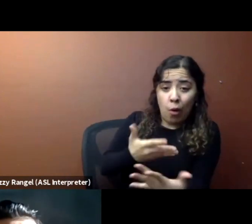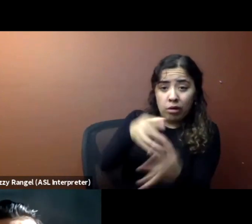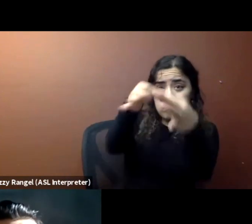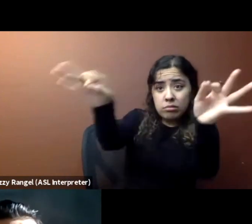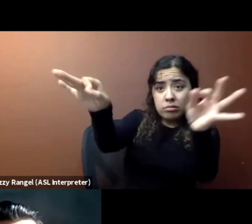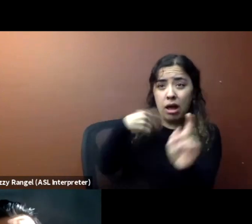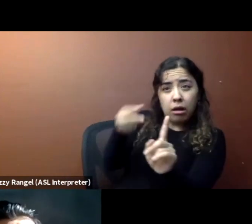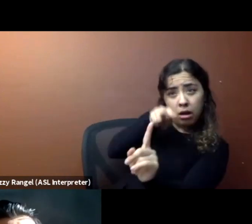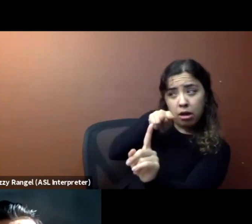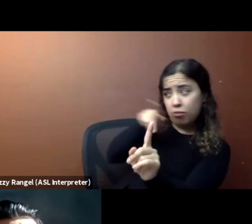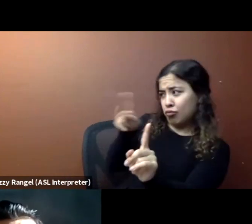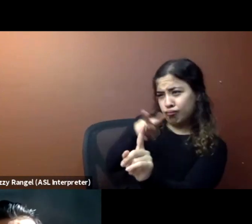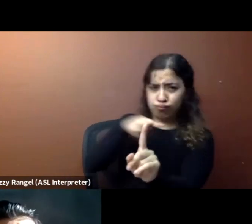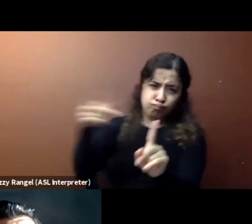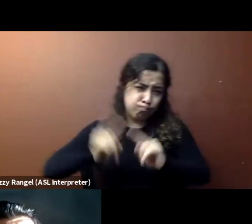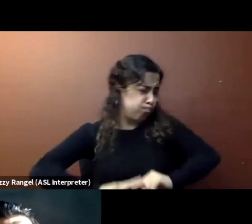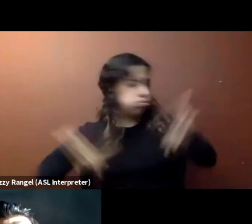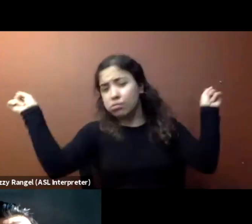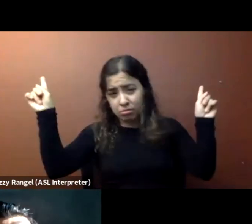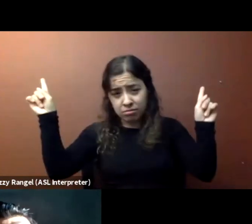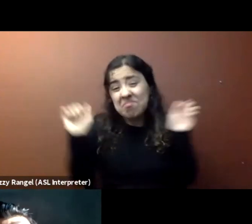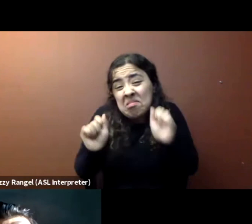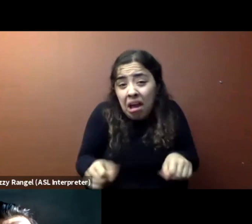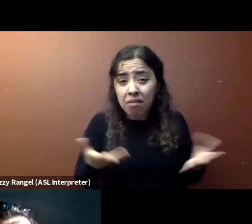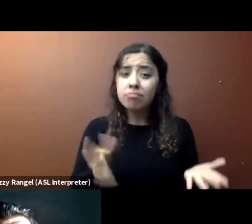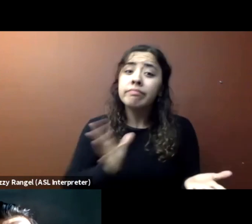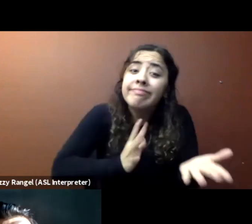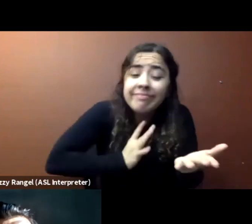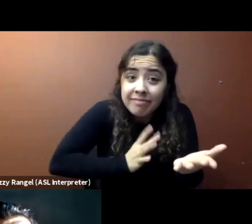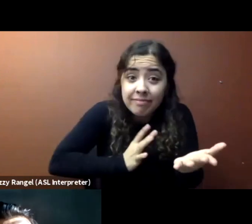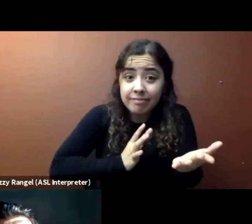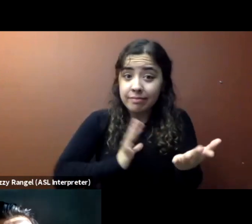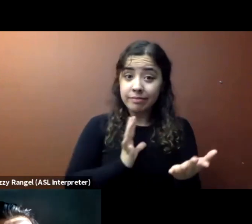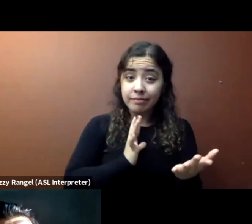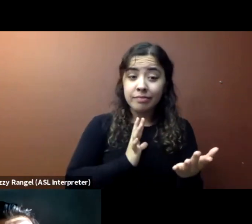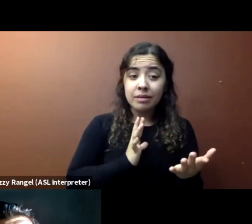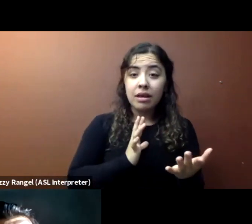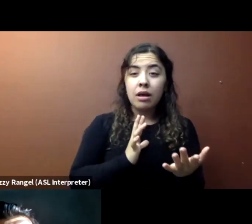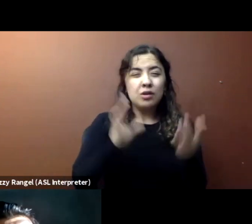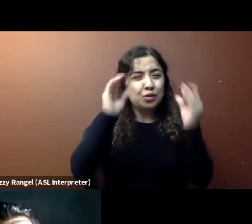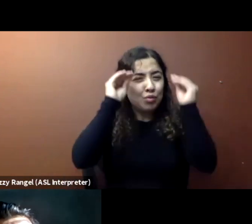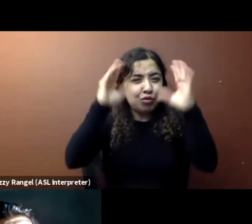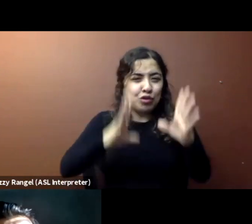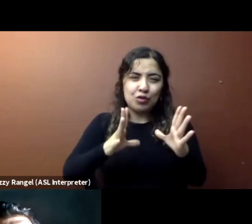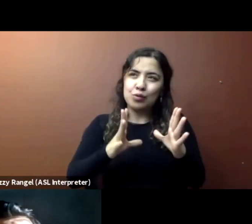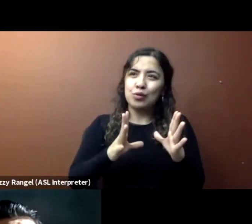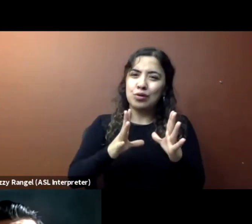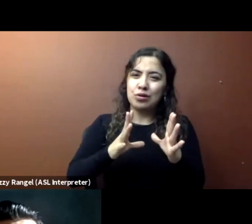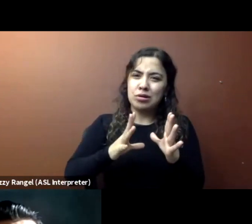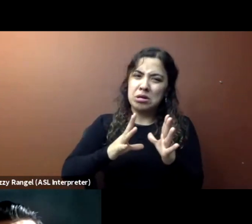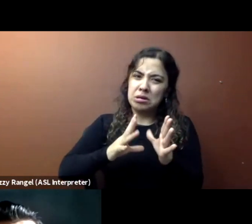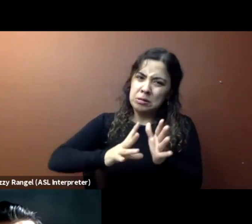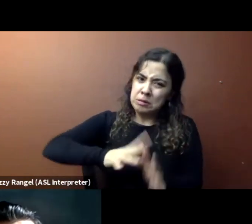that's okay. So I don't think it's good for teachers to impose meanings